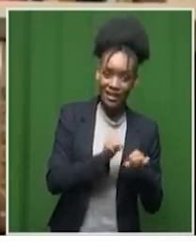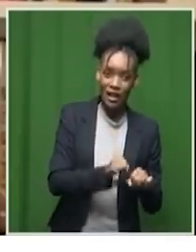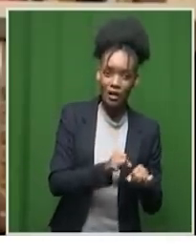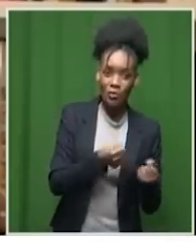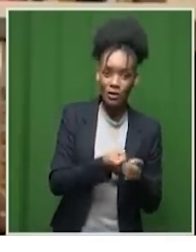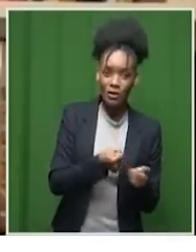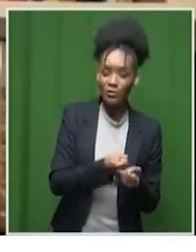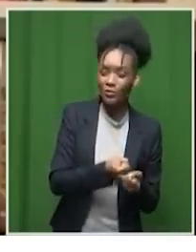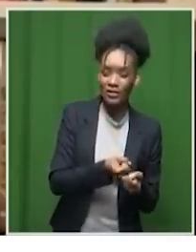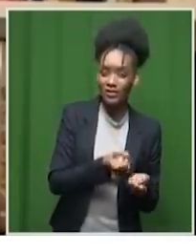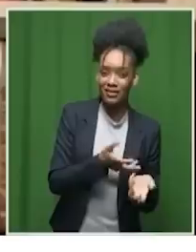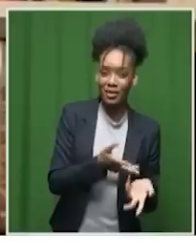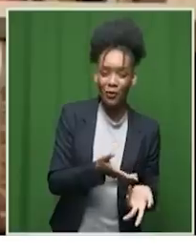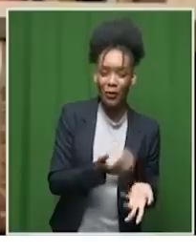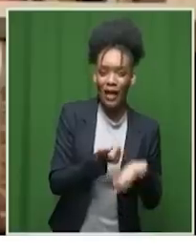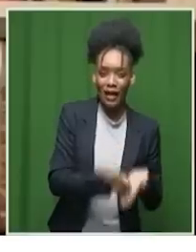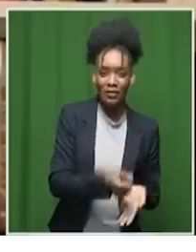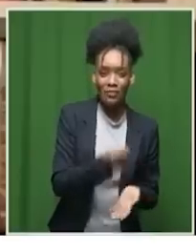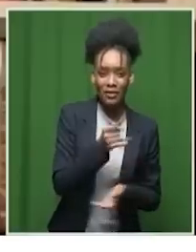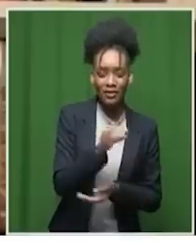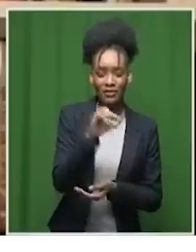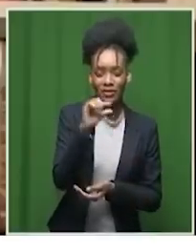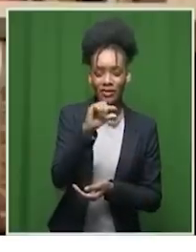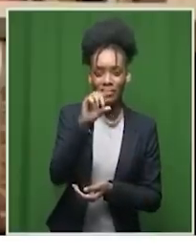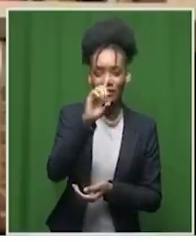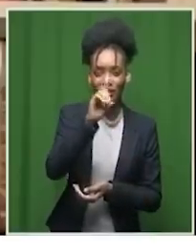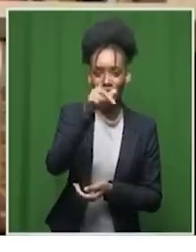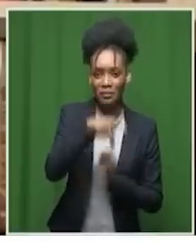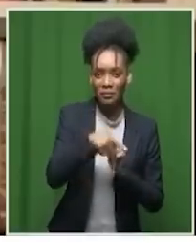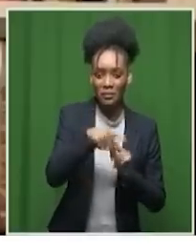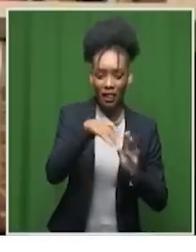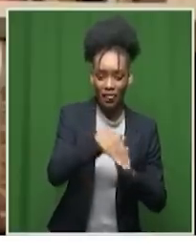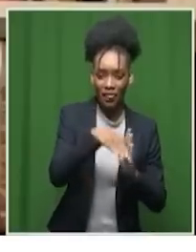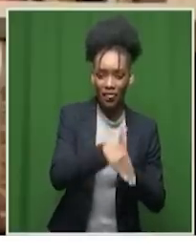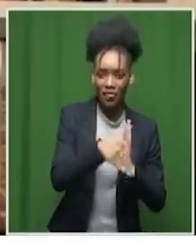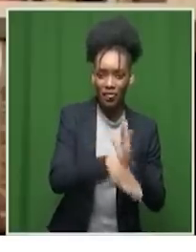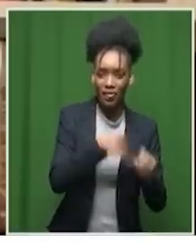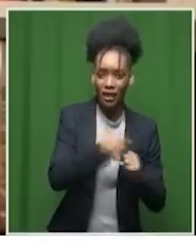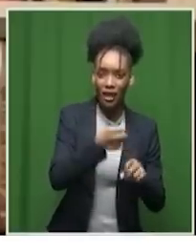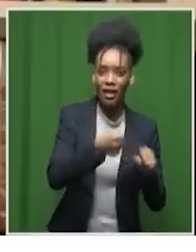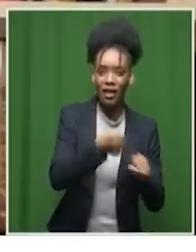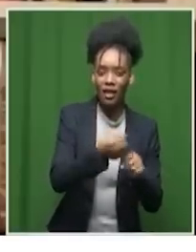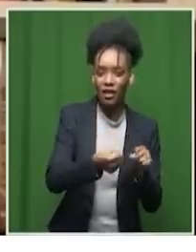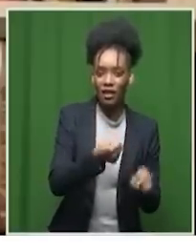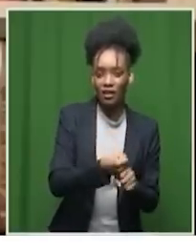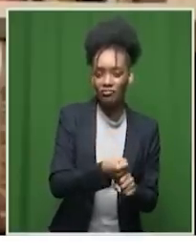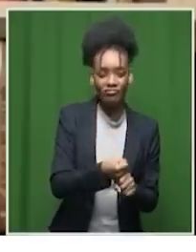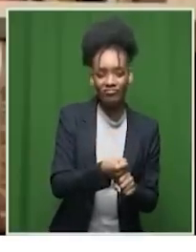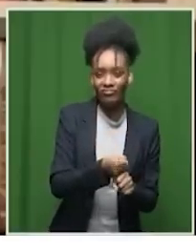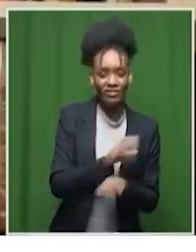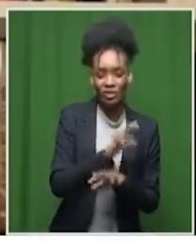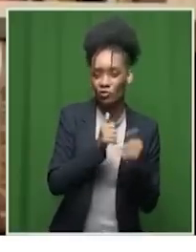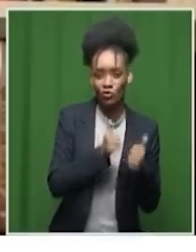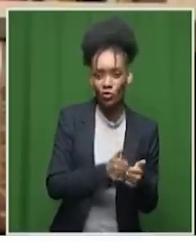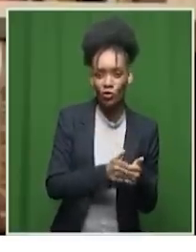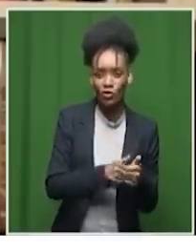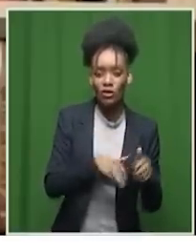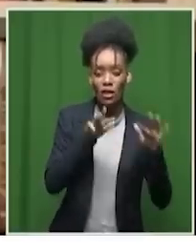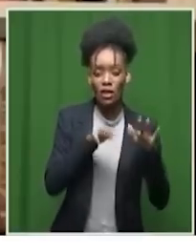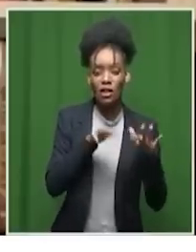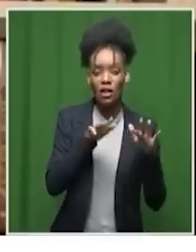GDP. GDP per capita and year at the time of transition in